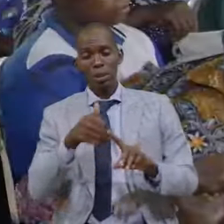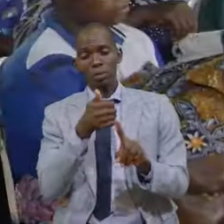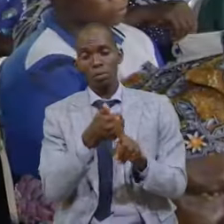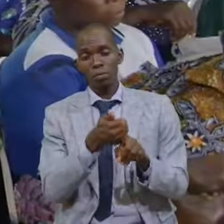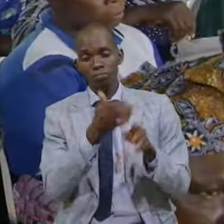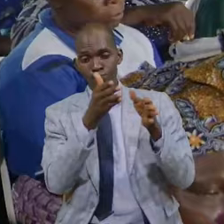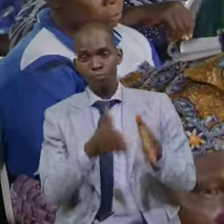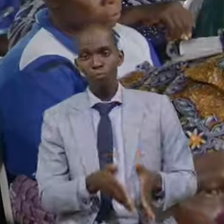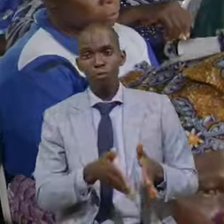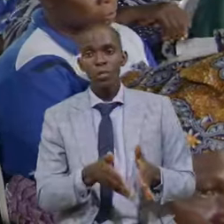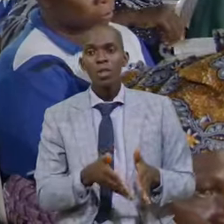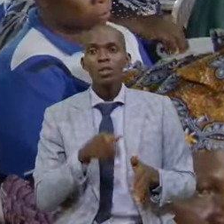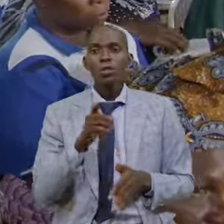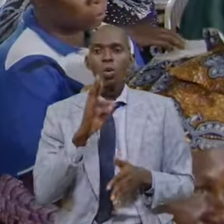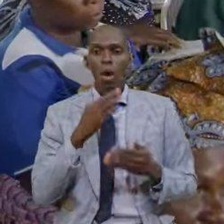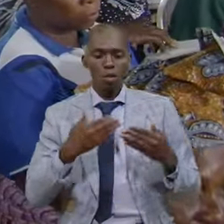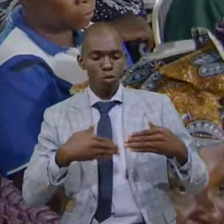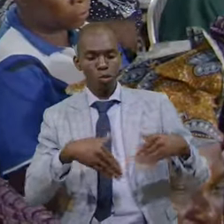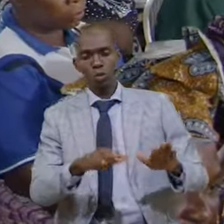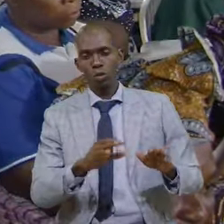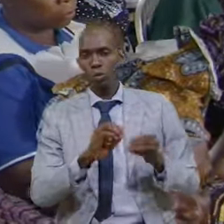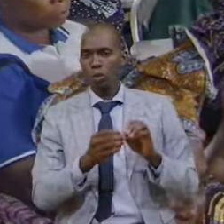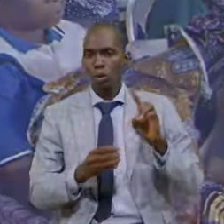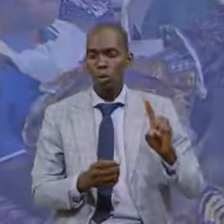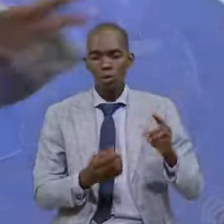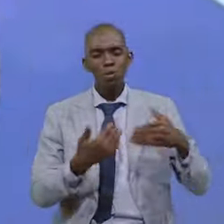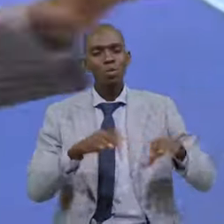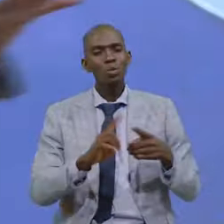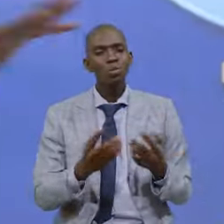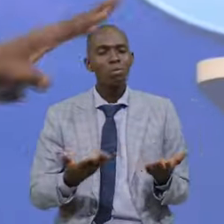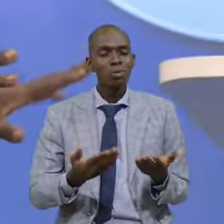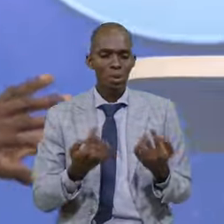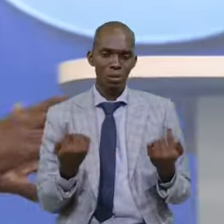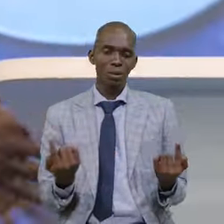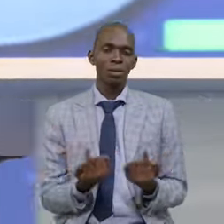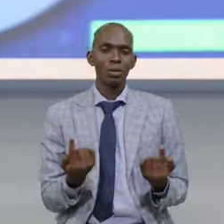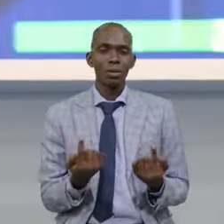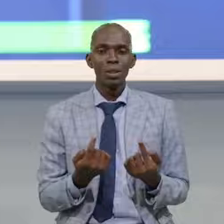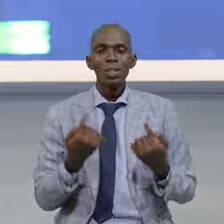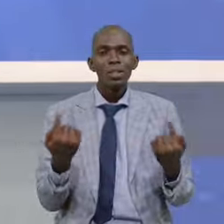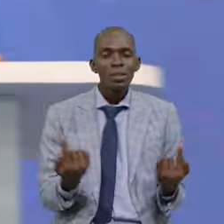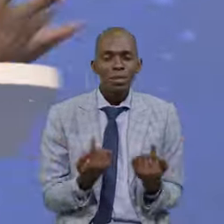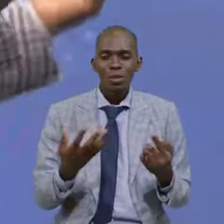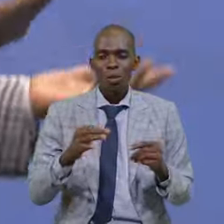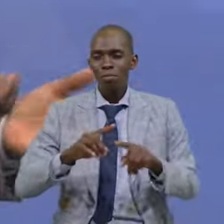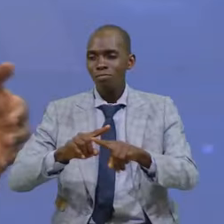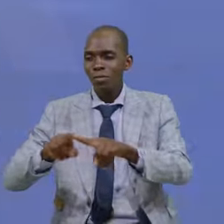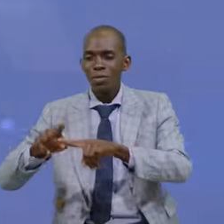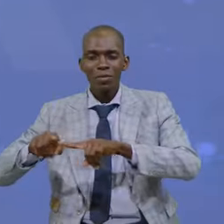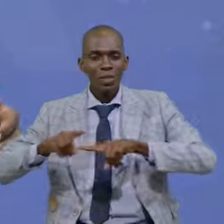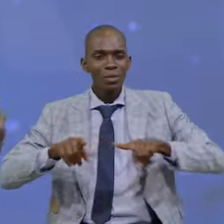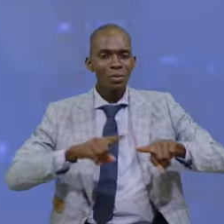you are sold, number one, you are sold to sin. Sins of various kinds,